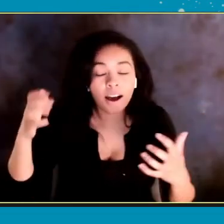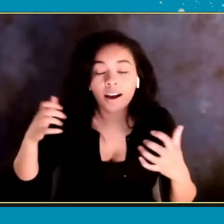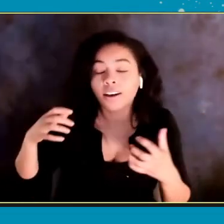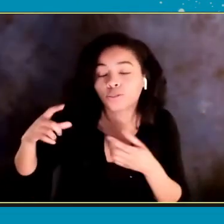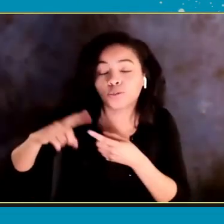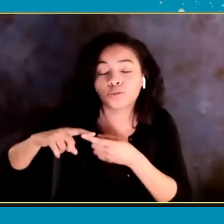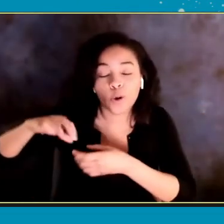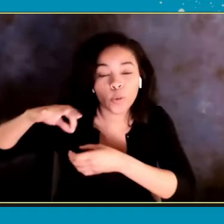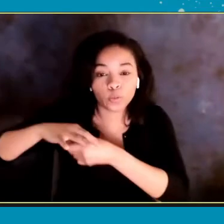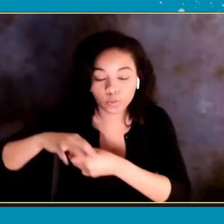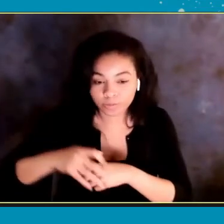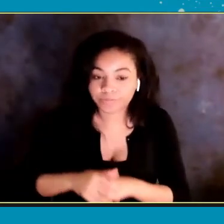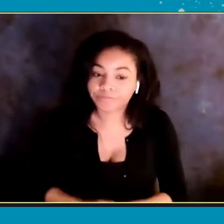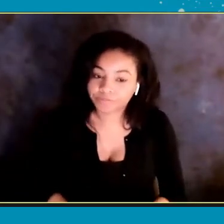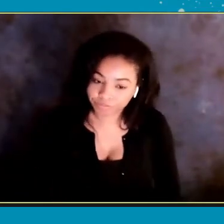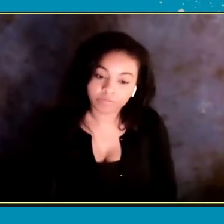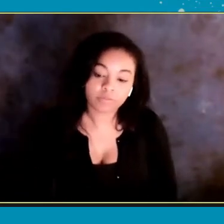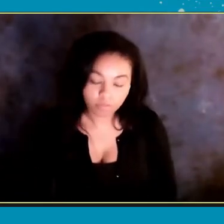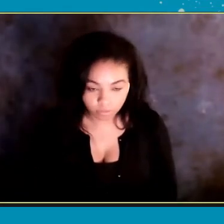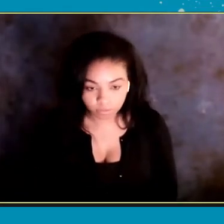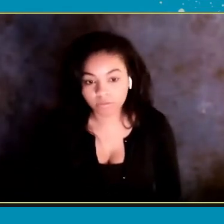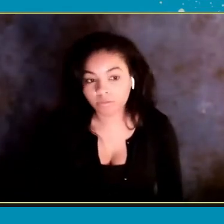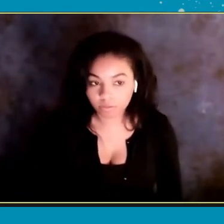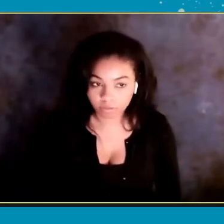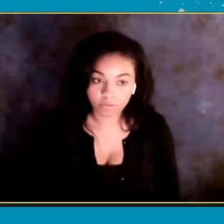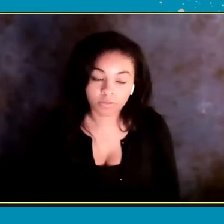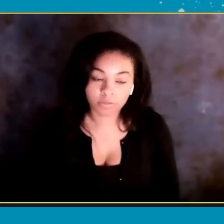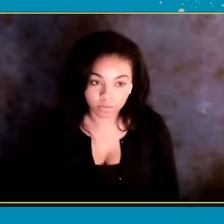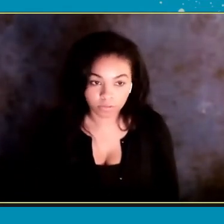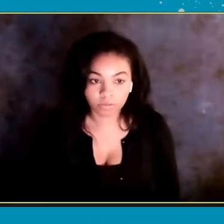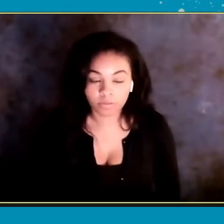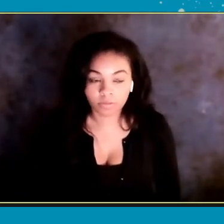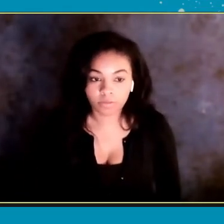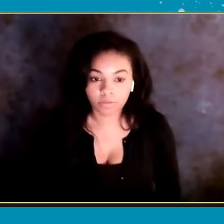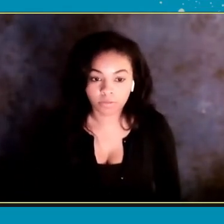to vote.